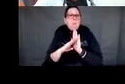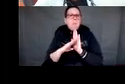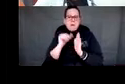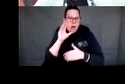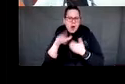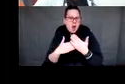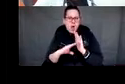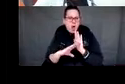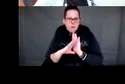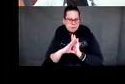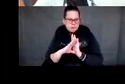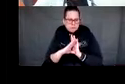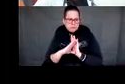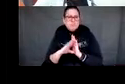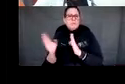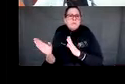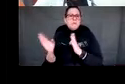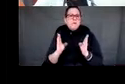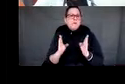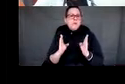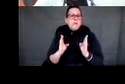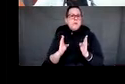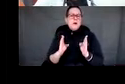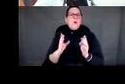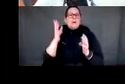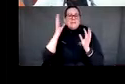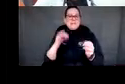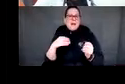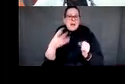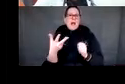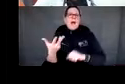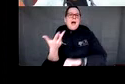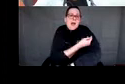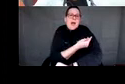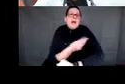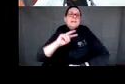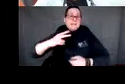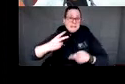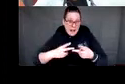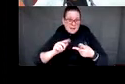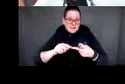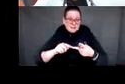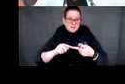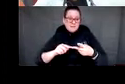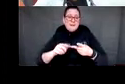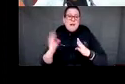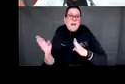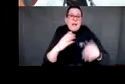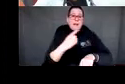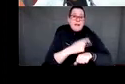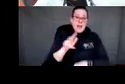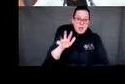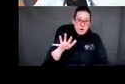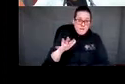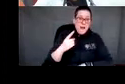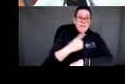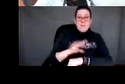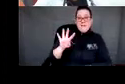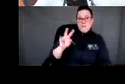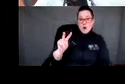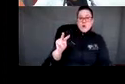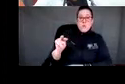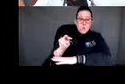everyone. And so that's why we decided to give a second dose, and you look after that at day 35 and day 42. So this